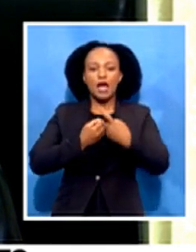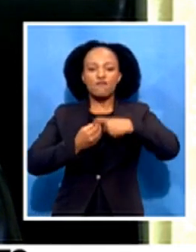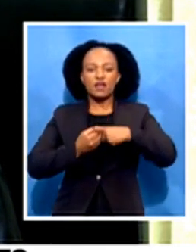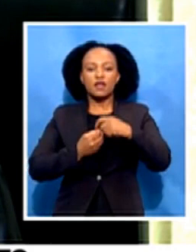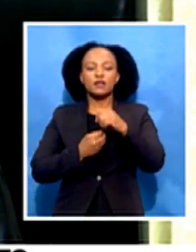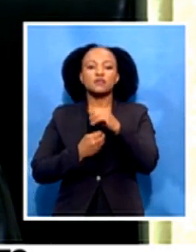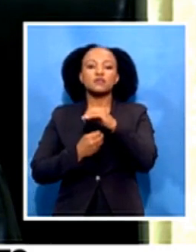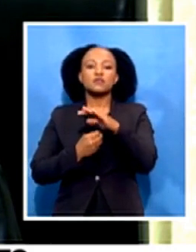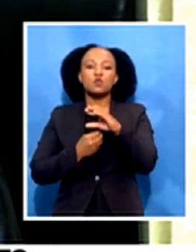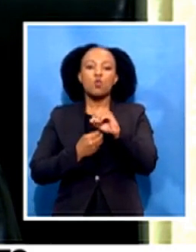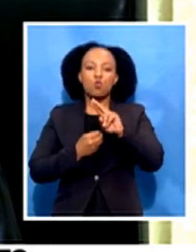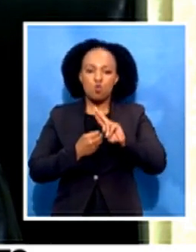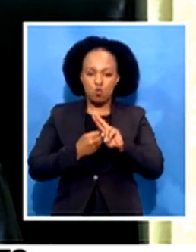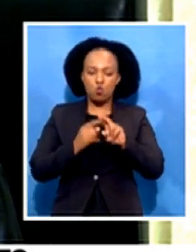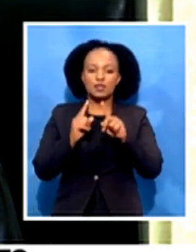institution.